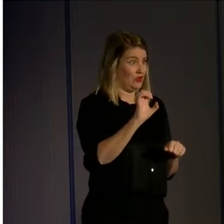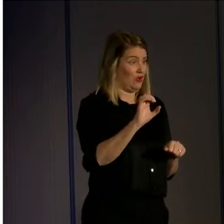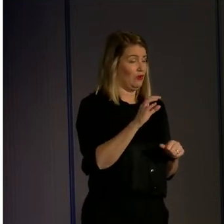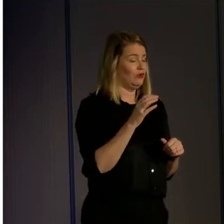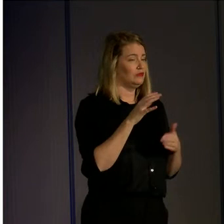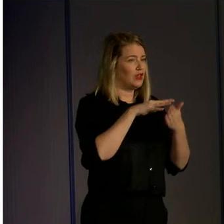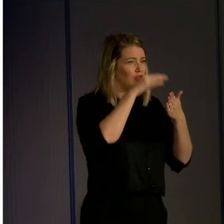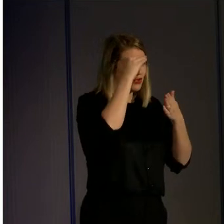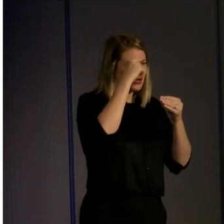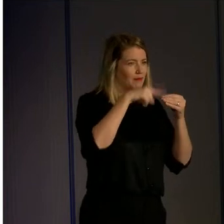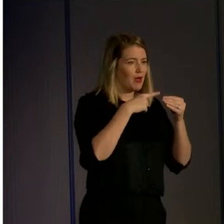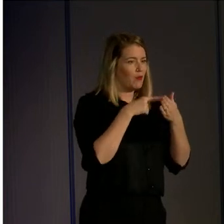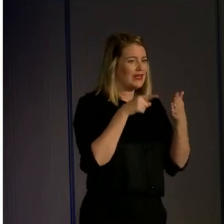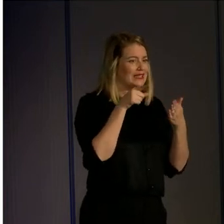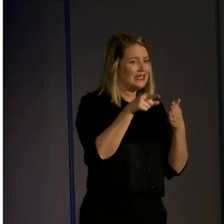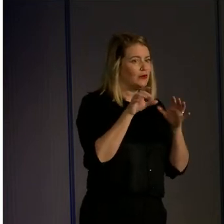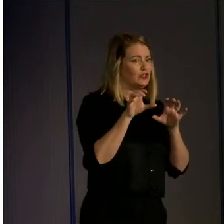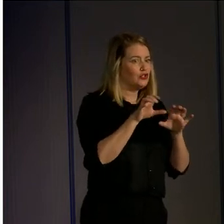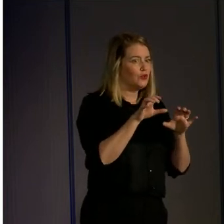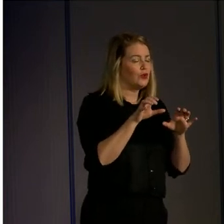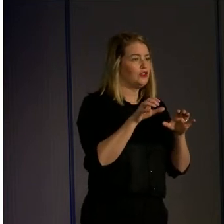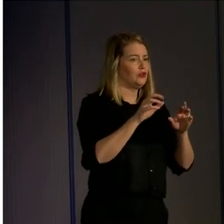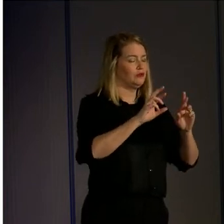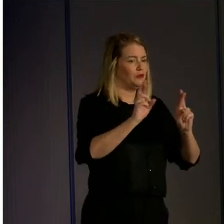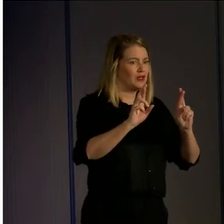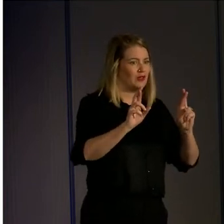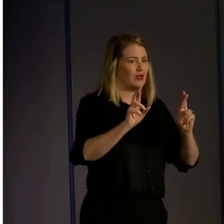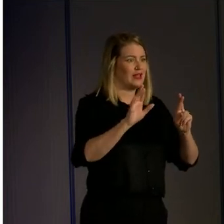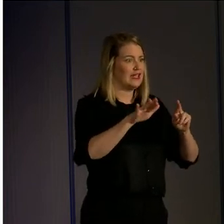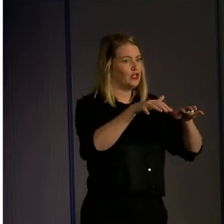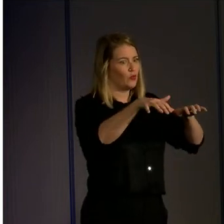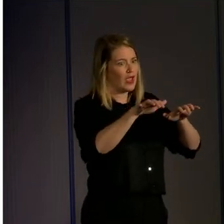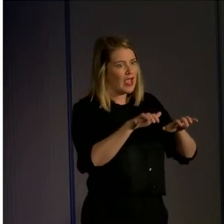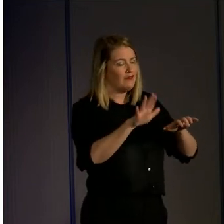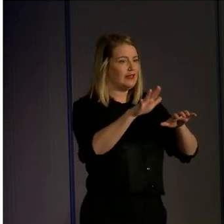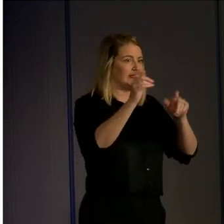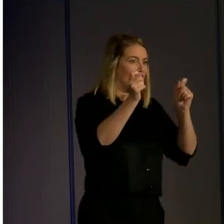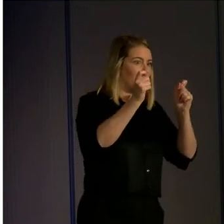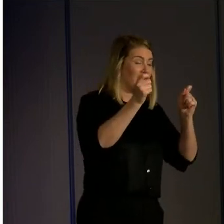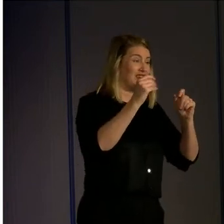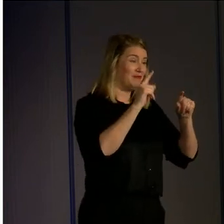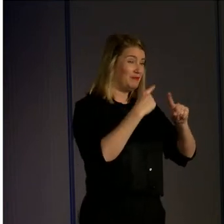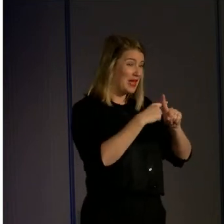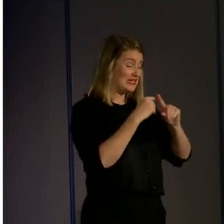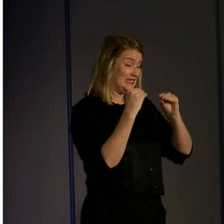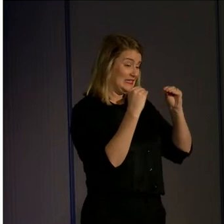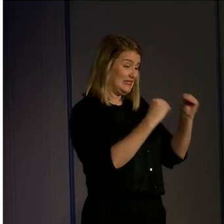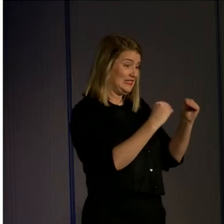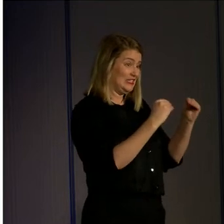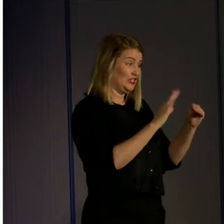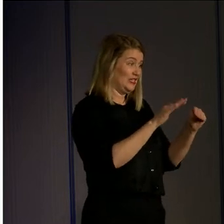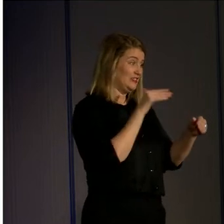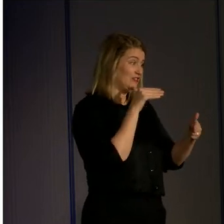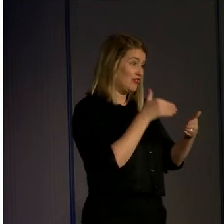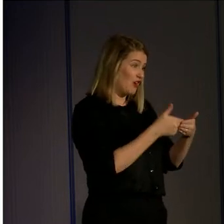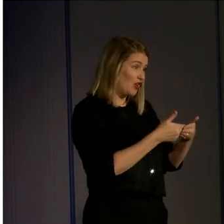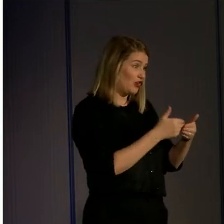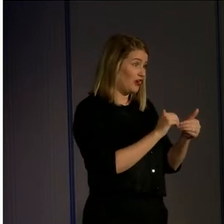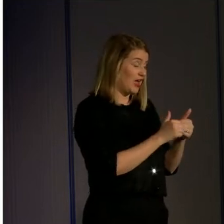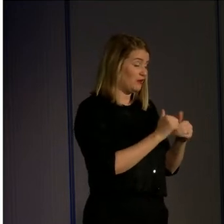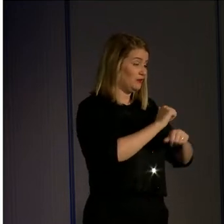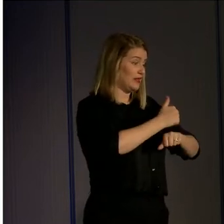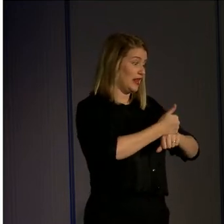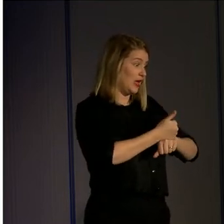he was doing to prepare his gravesite, his celebration, teaching his daughter, and setting up everything